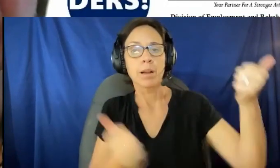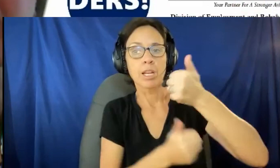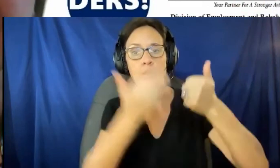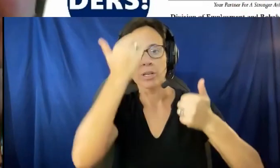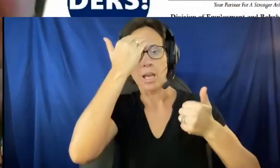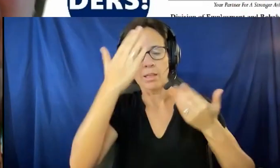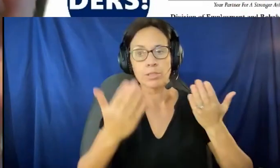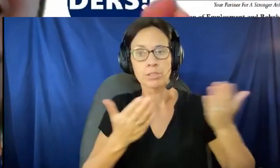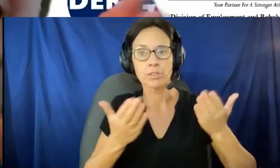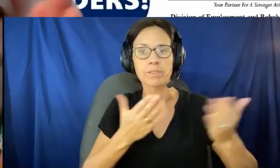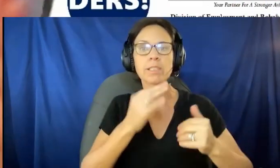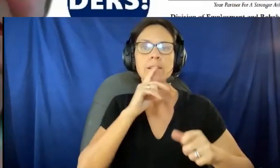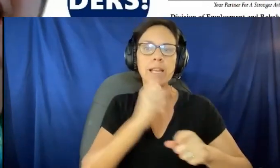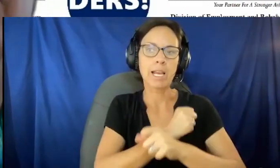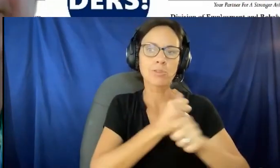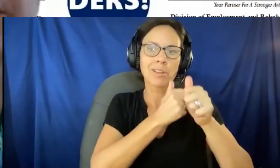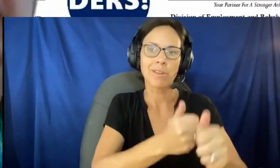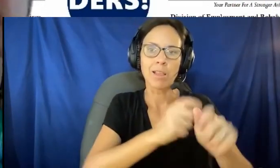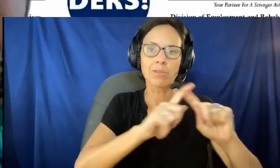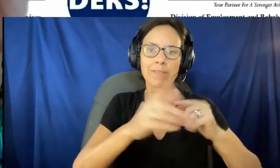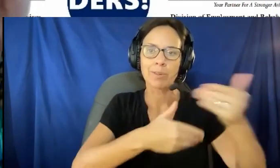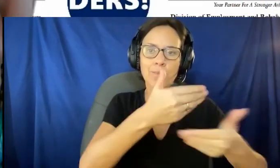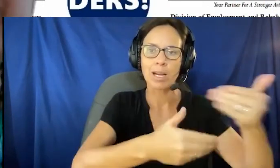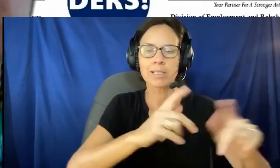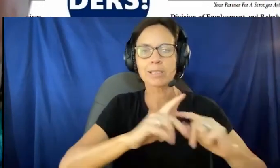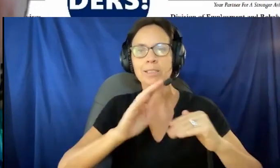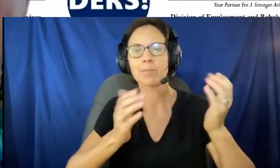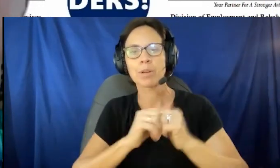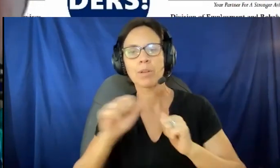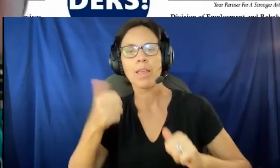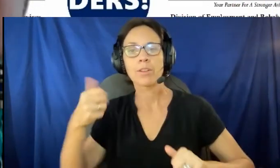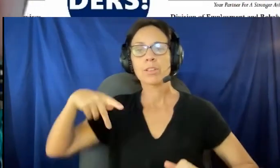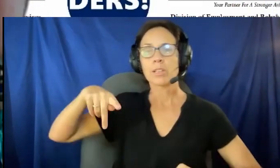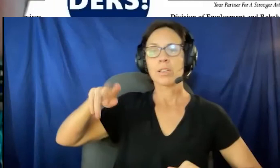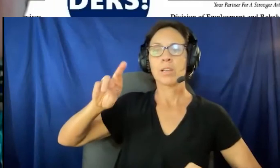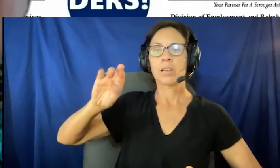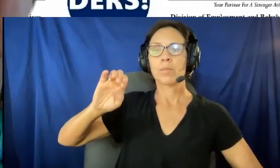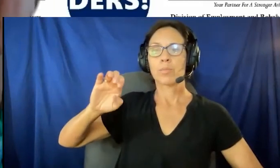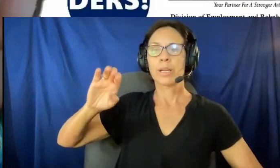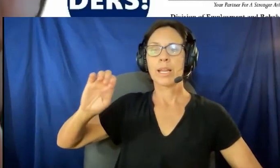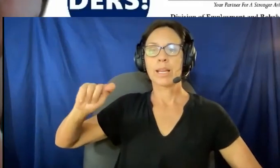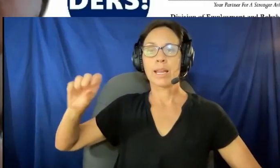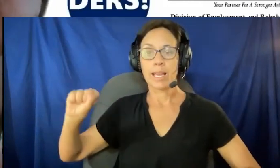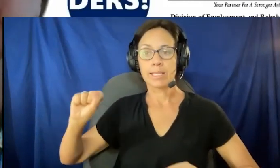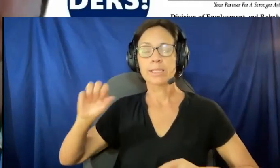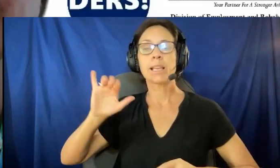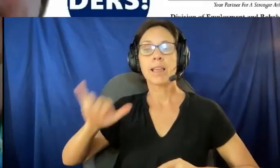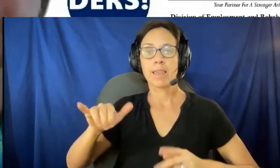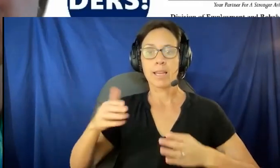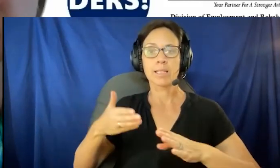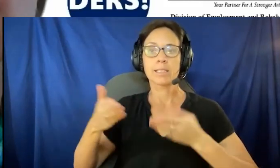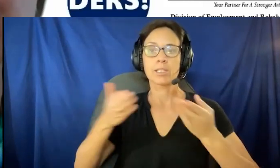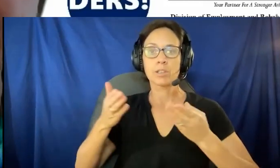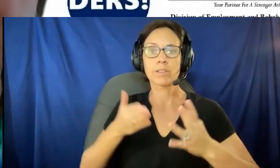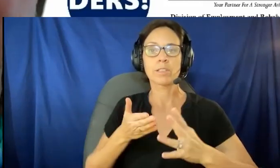different process than others. So pre-ETS right now is a service that has to go through our Office